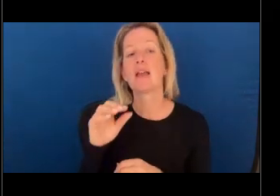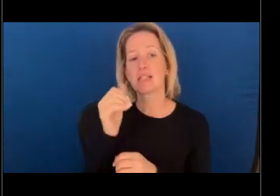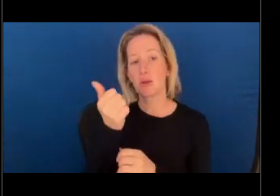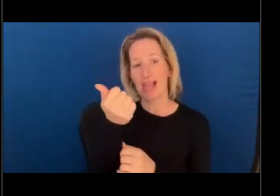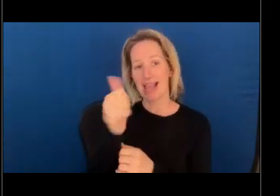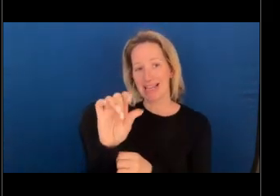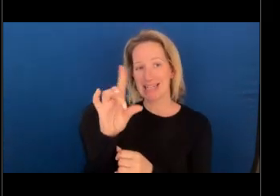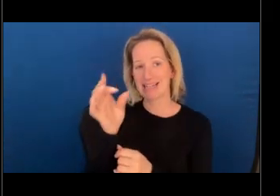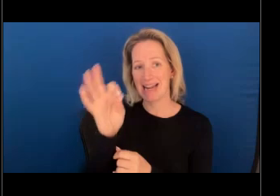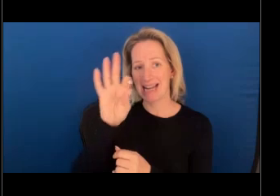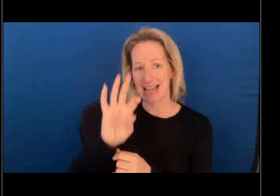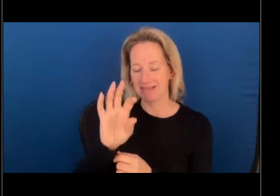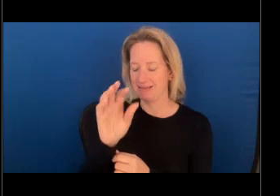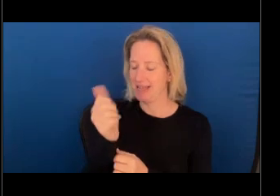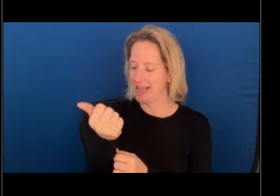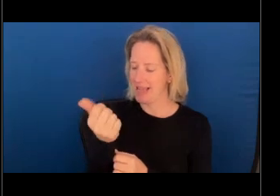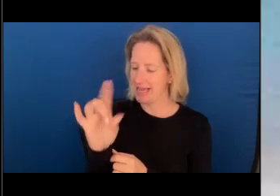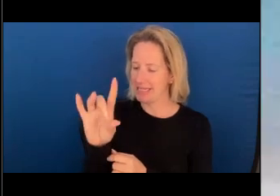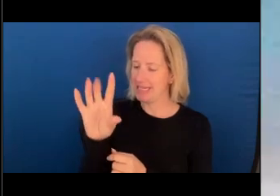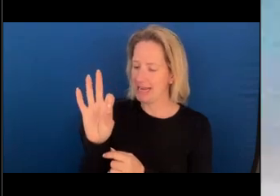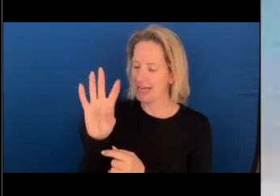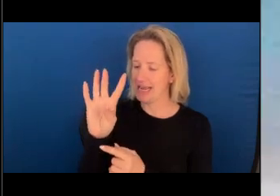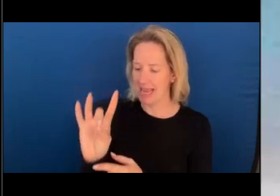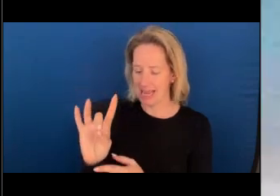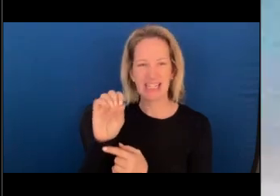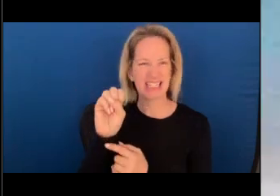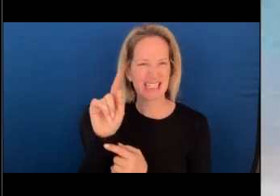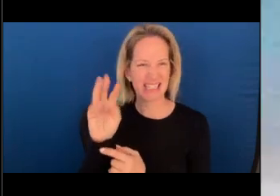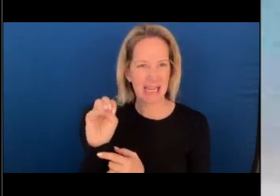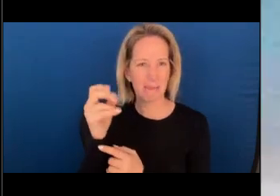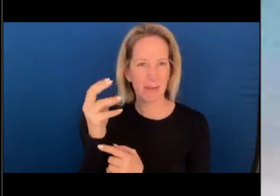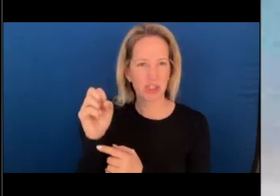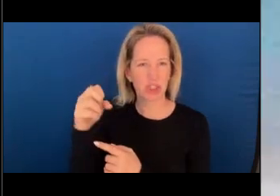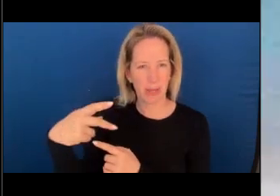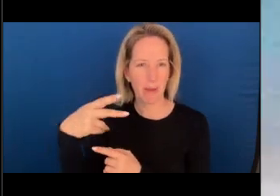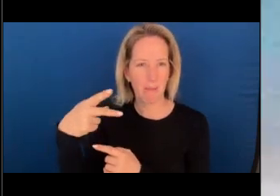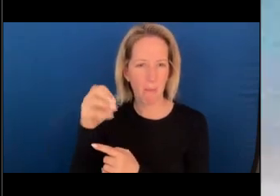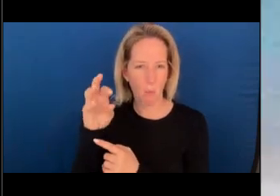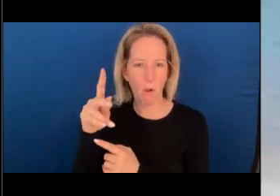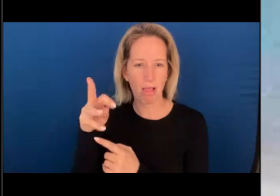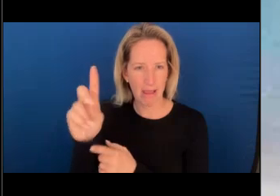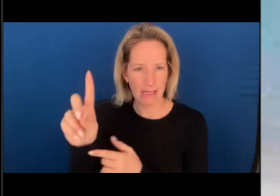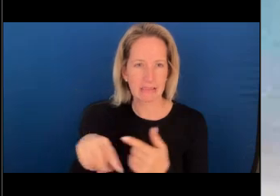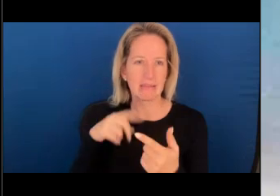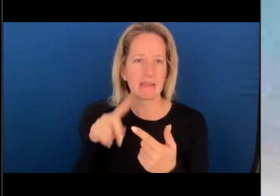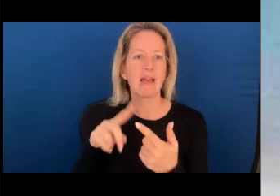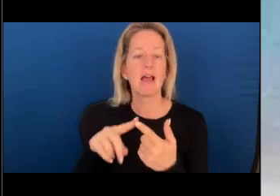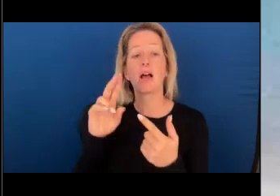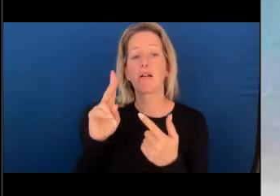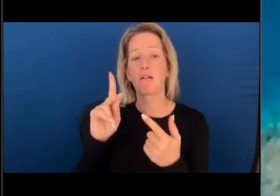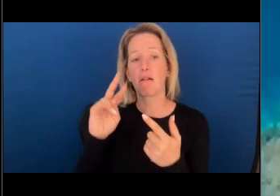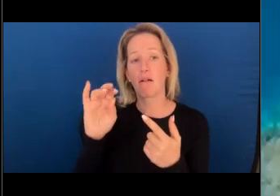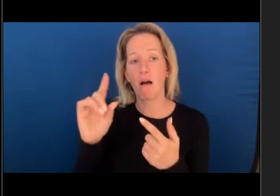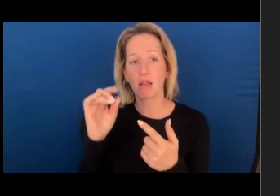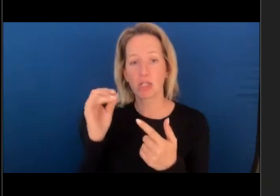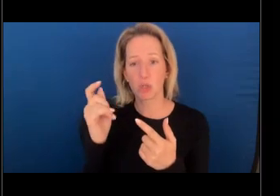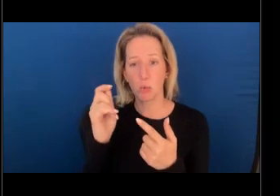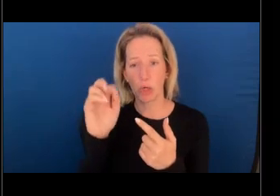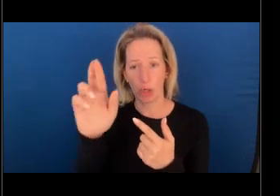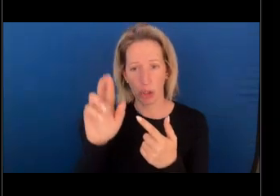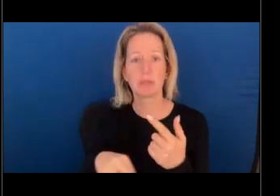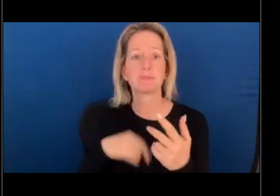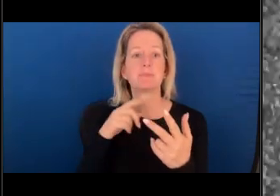1898, 2 coal schooners that collided in 1902, and then an unidentified coal schooner. And we did a lot of really